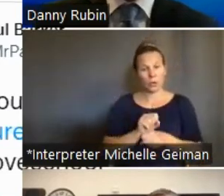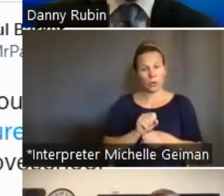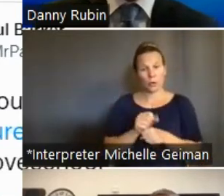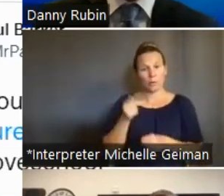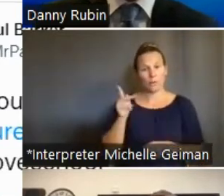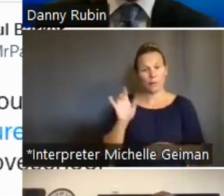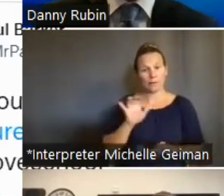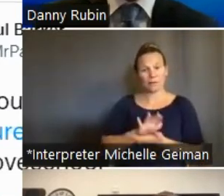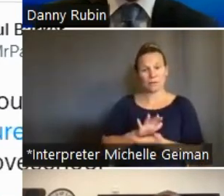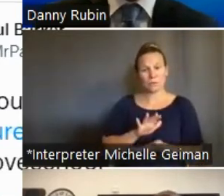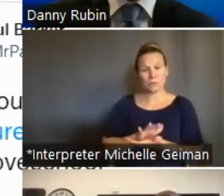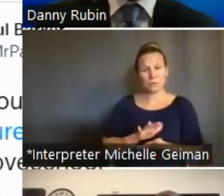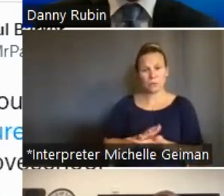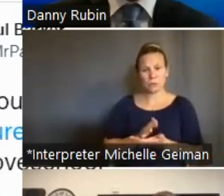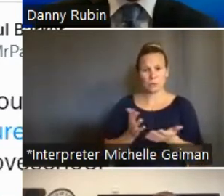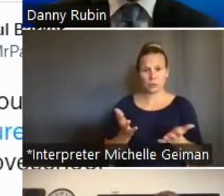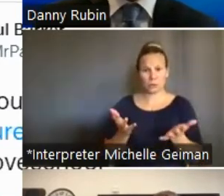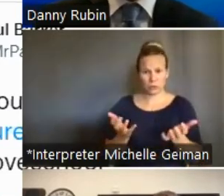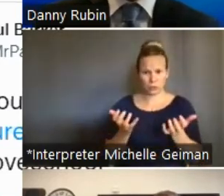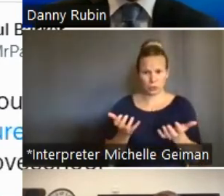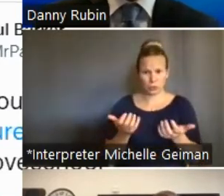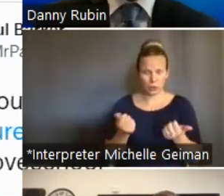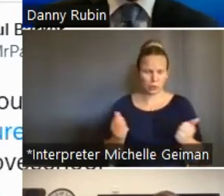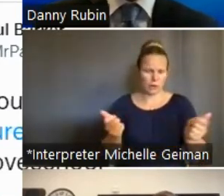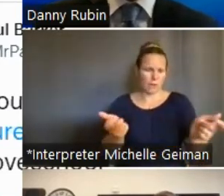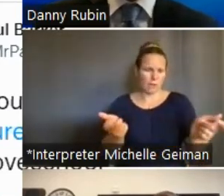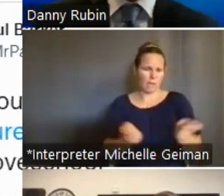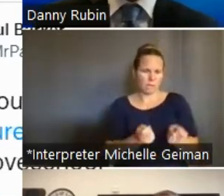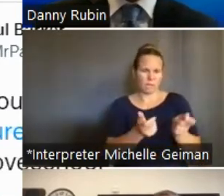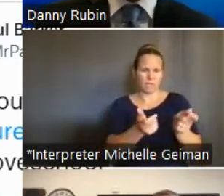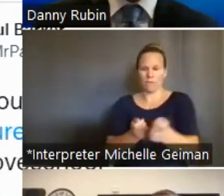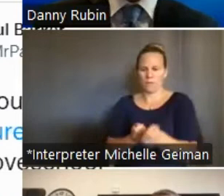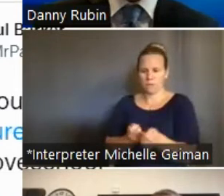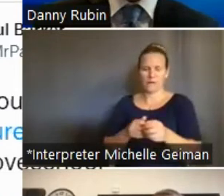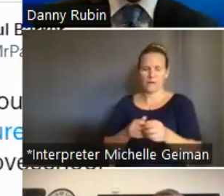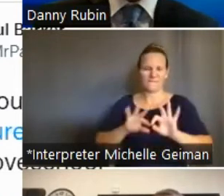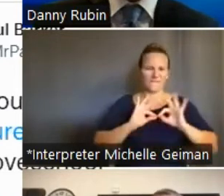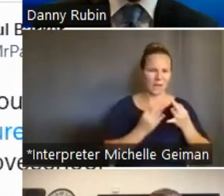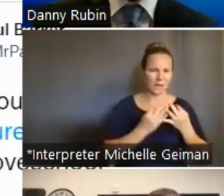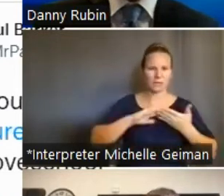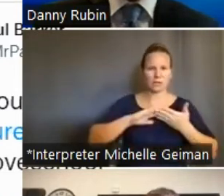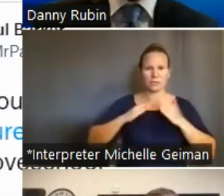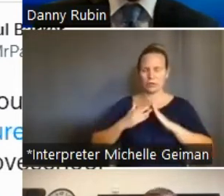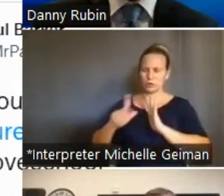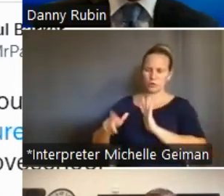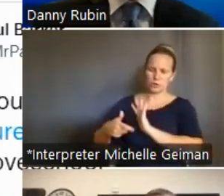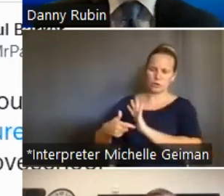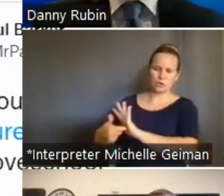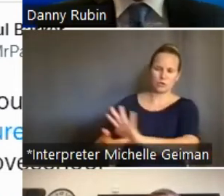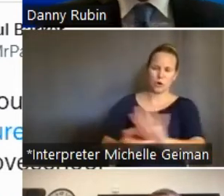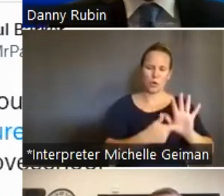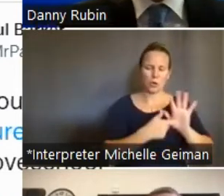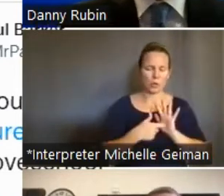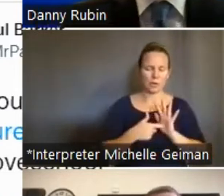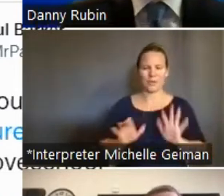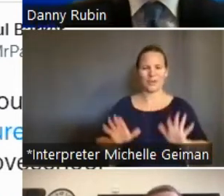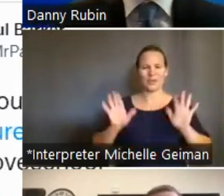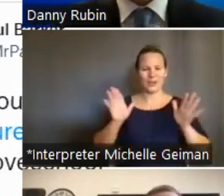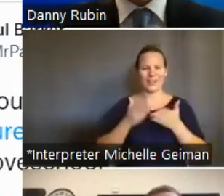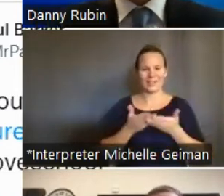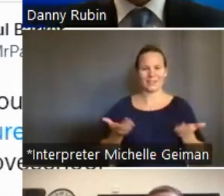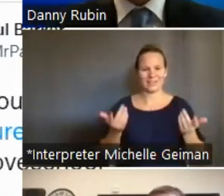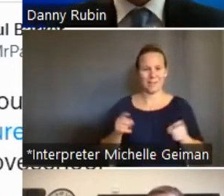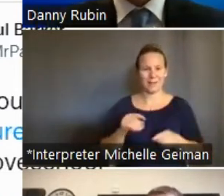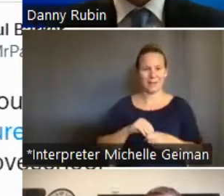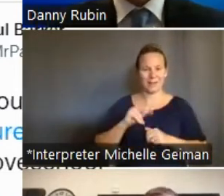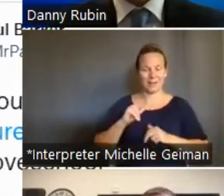want to try to bring those community members and those families in as often as possible to show them the great things that are going on in your building. So